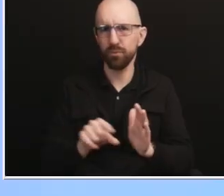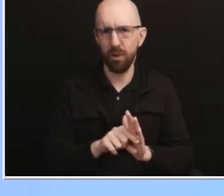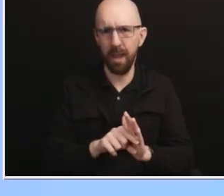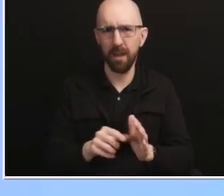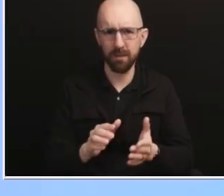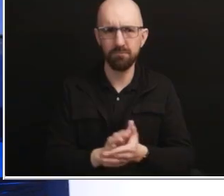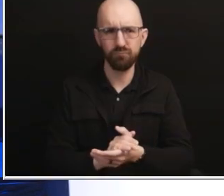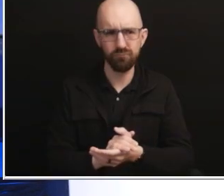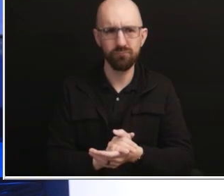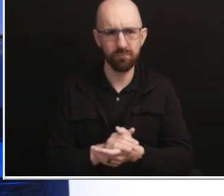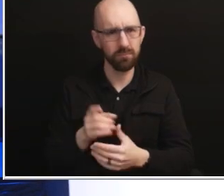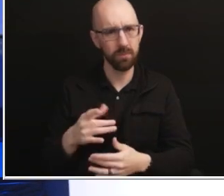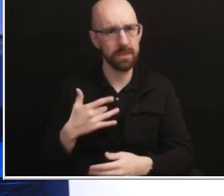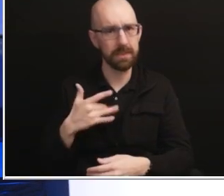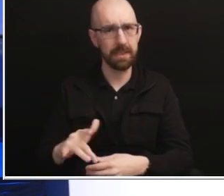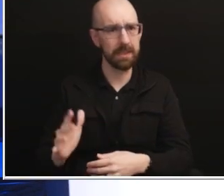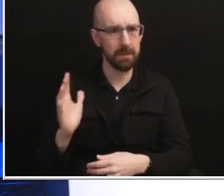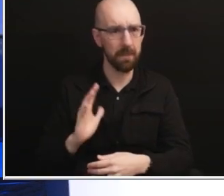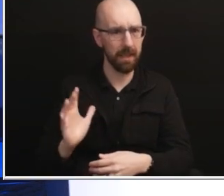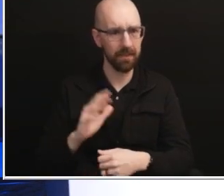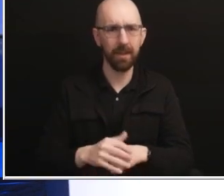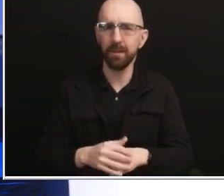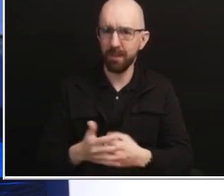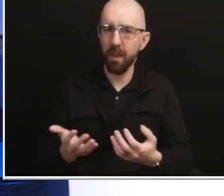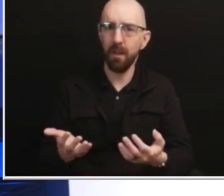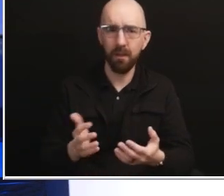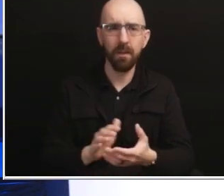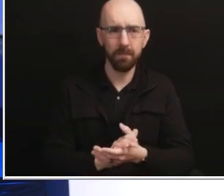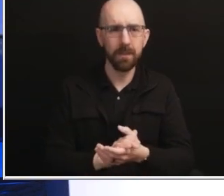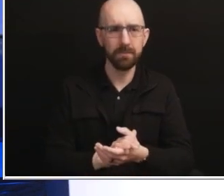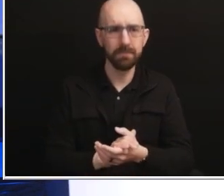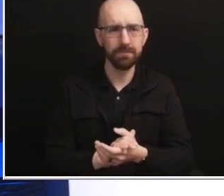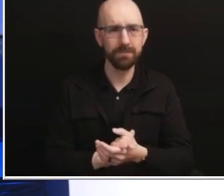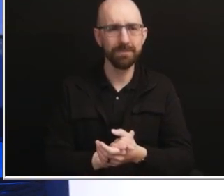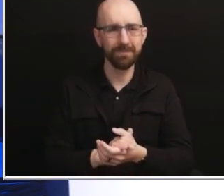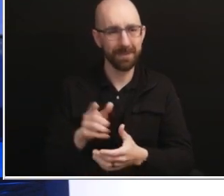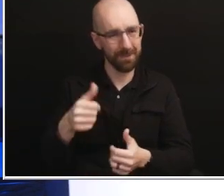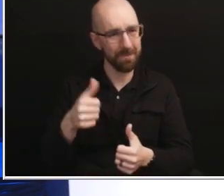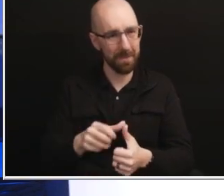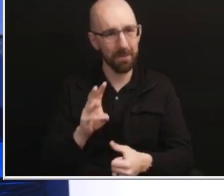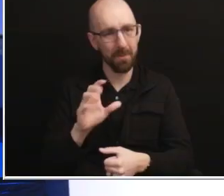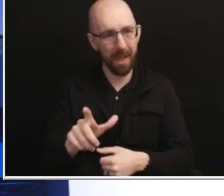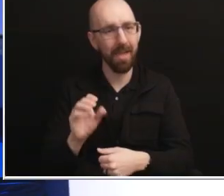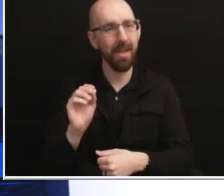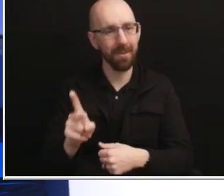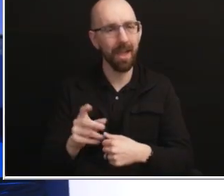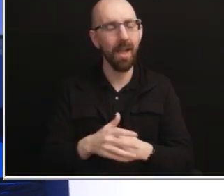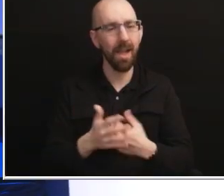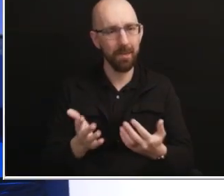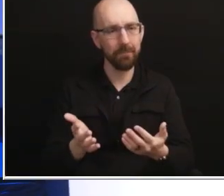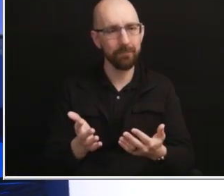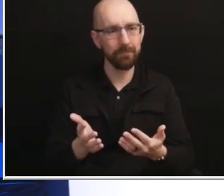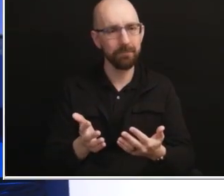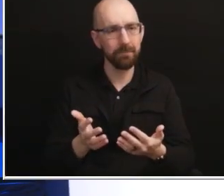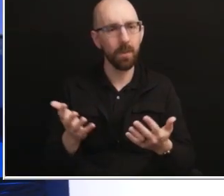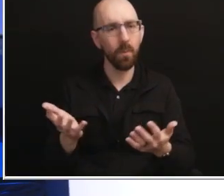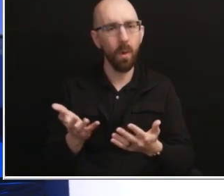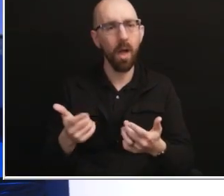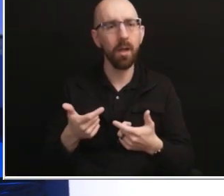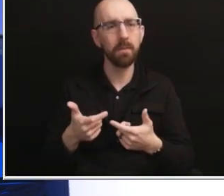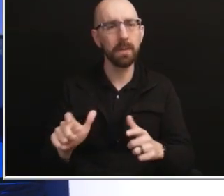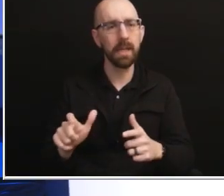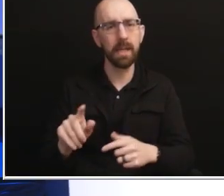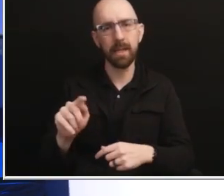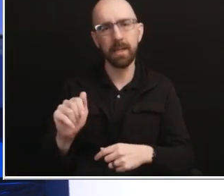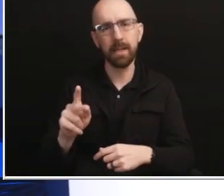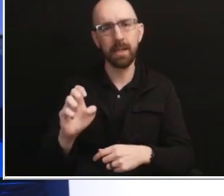were sensitive back then. Yeah, it was. It's yeah. You remember it well. Okay. Yeah. What is the big takeaway today?